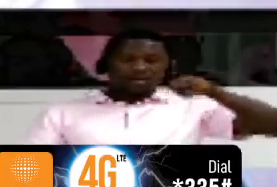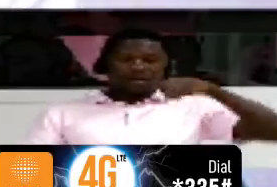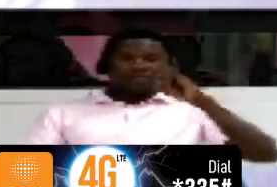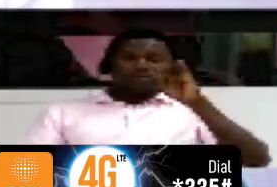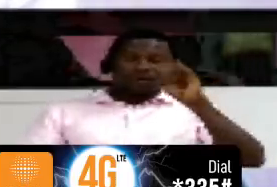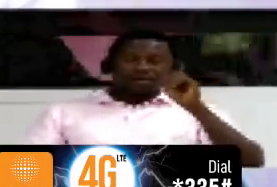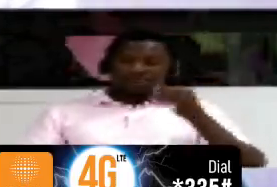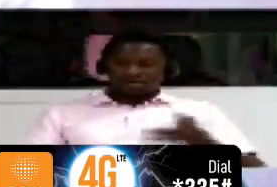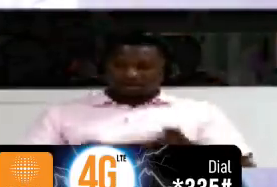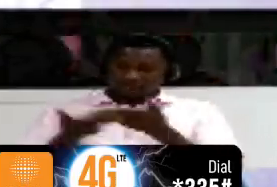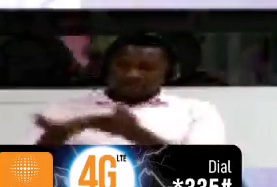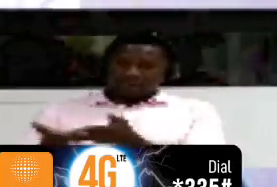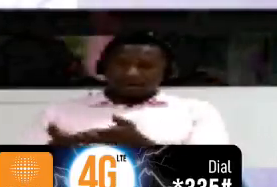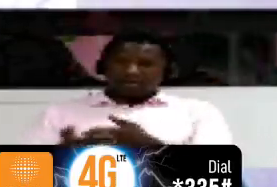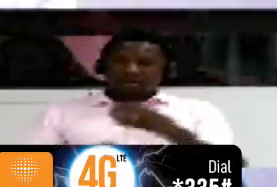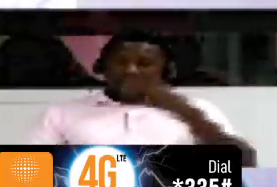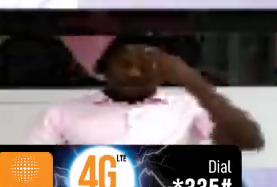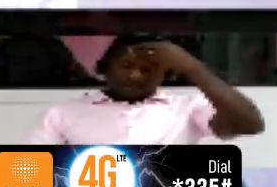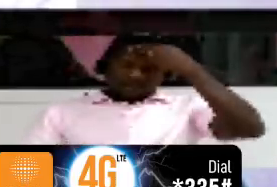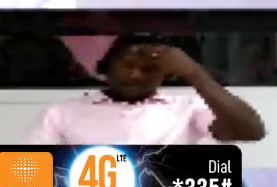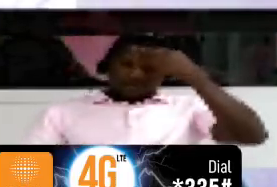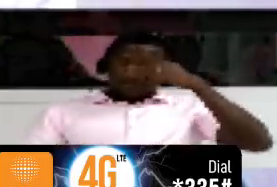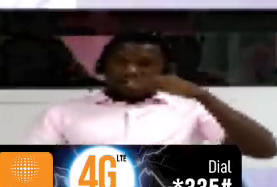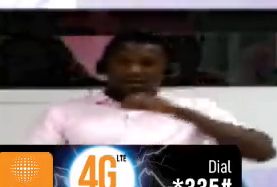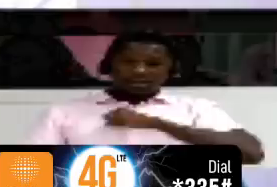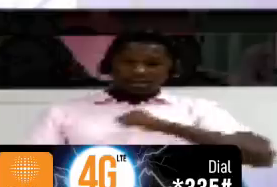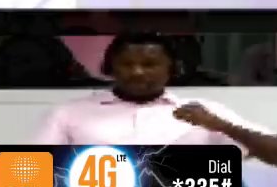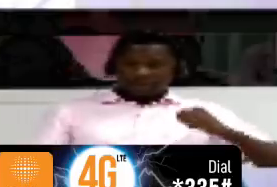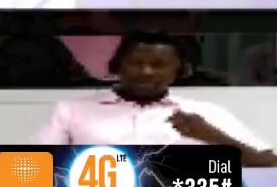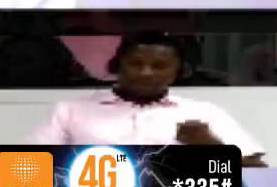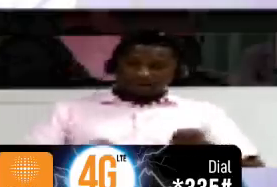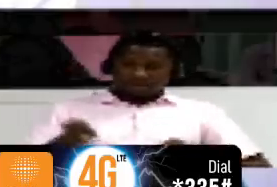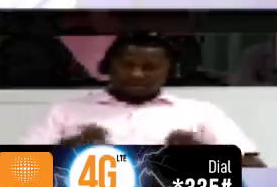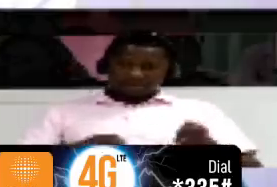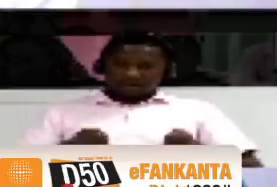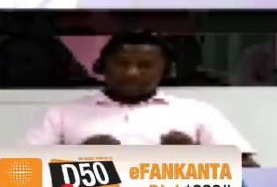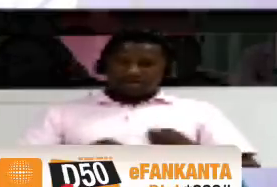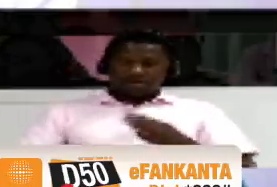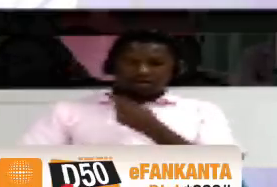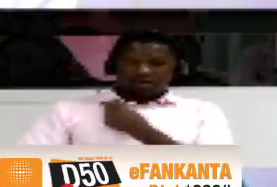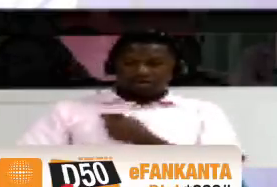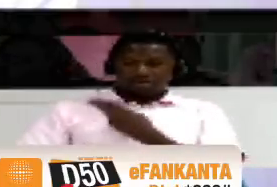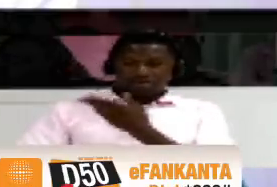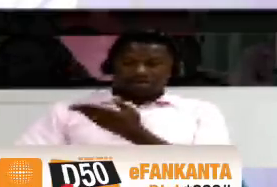the crime management? Yes. Unit.